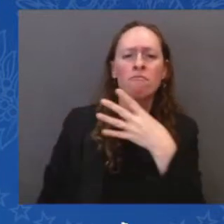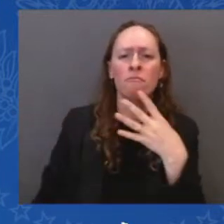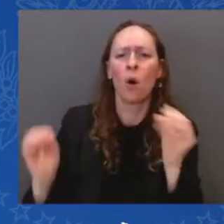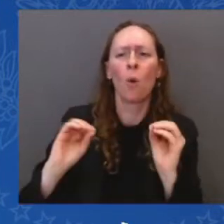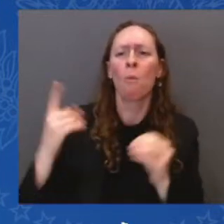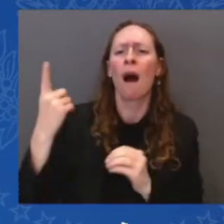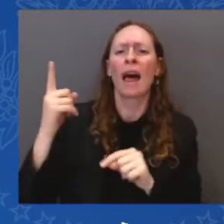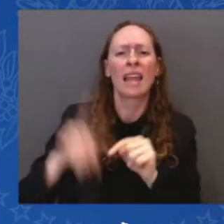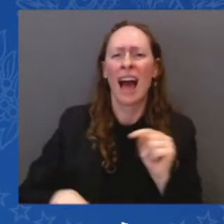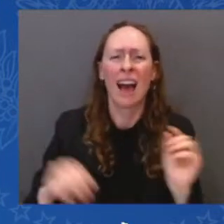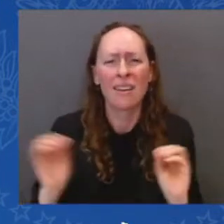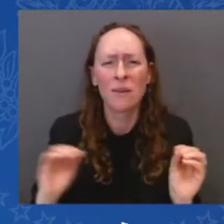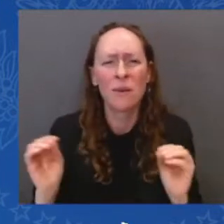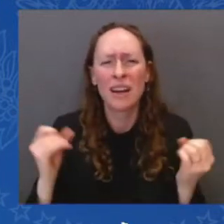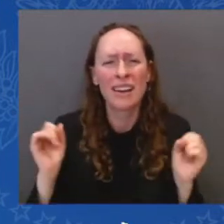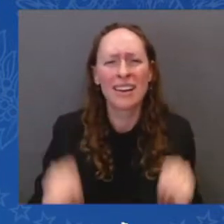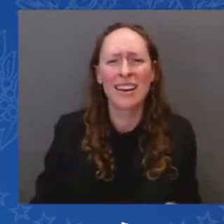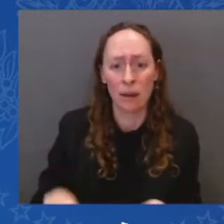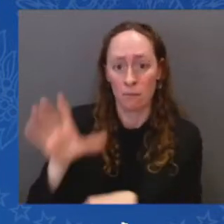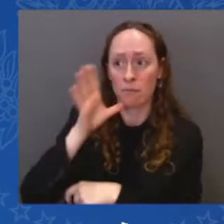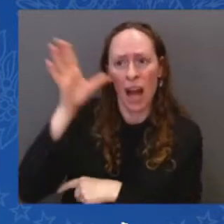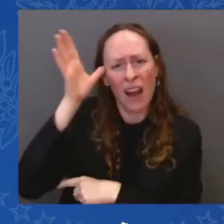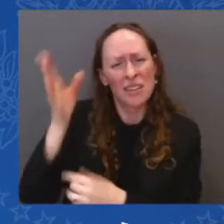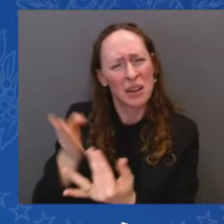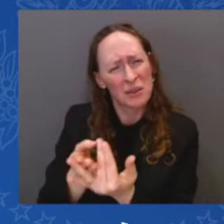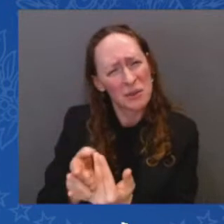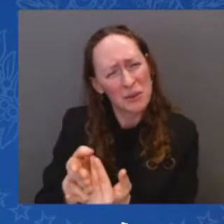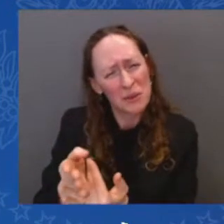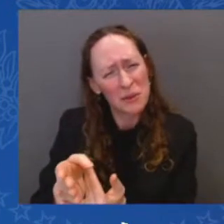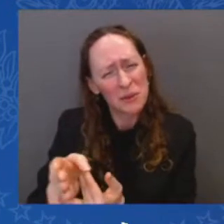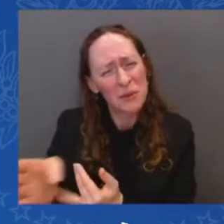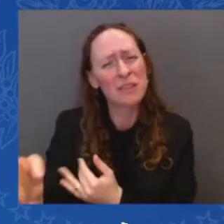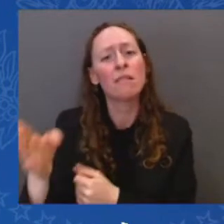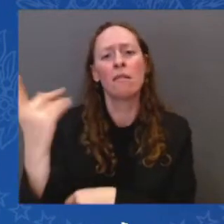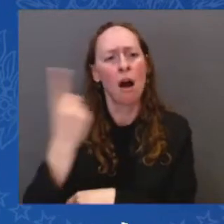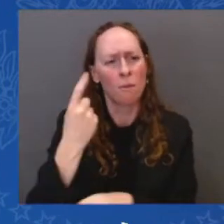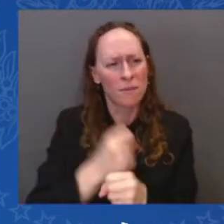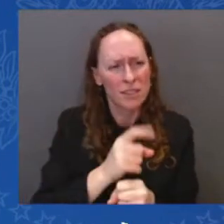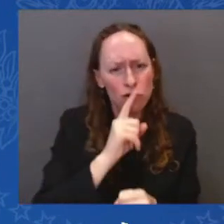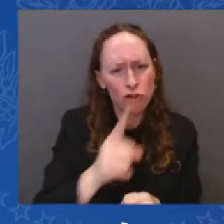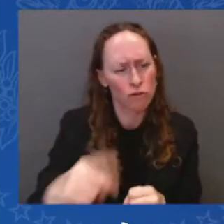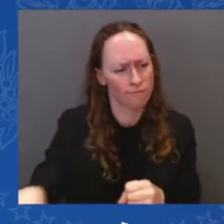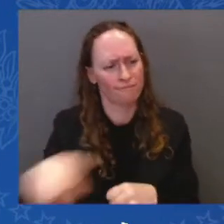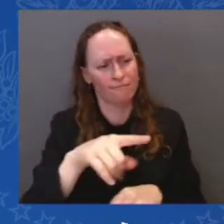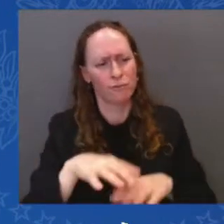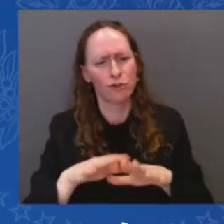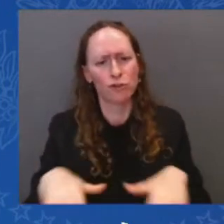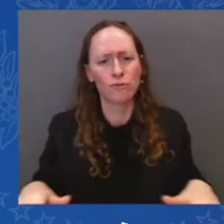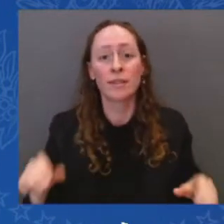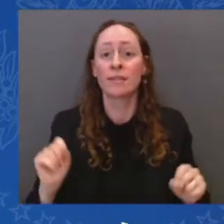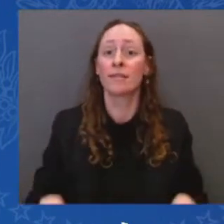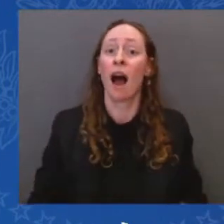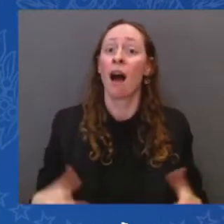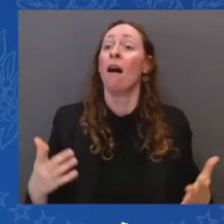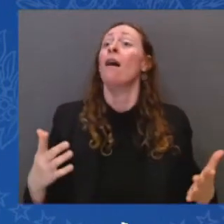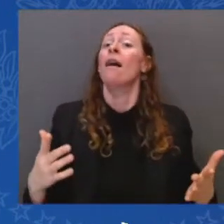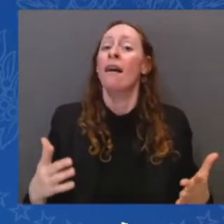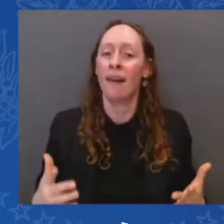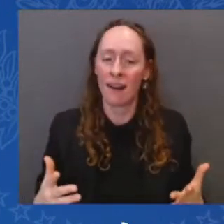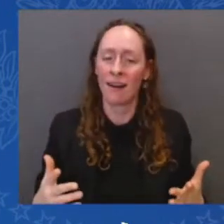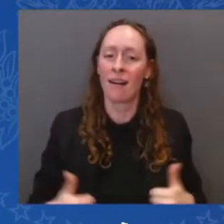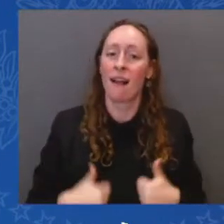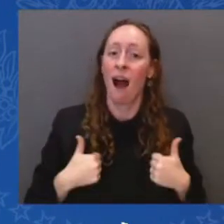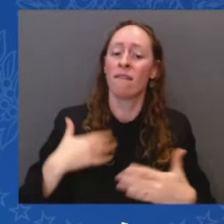children would have every opportunity to chart their own future. It's knowing that everyone who served under